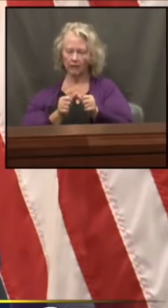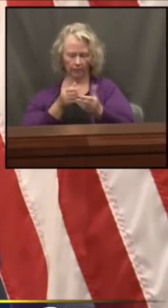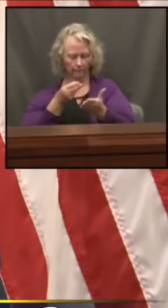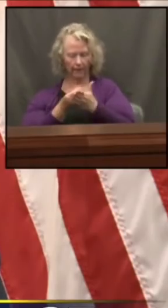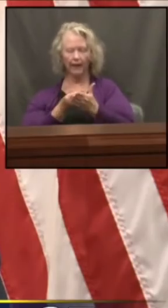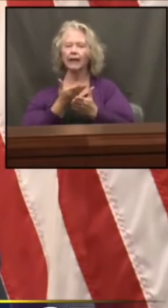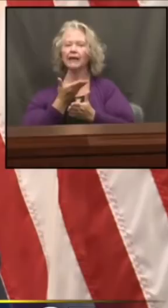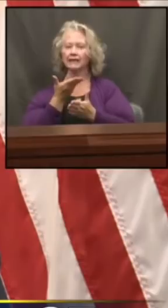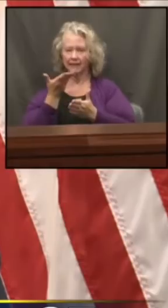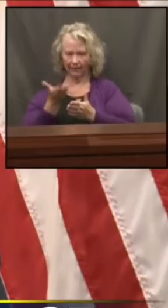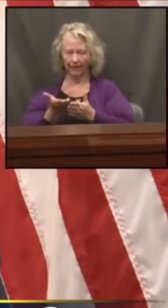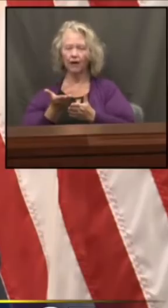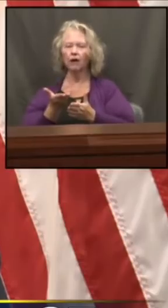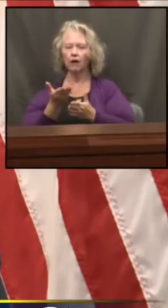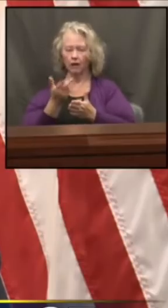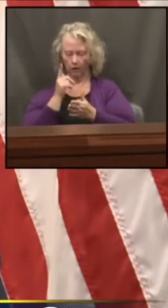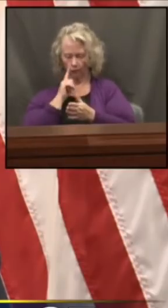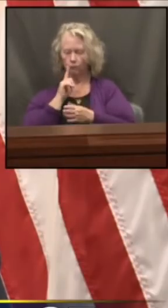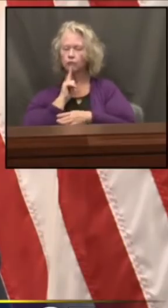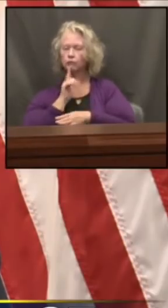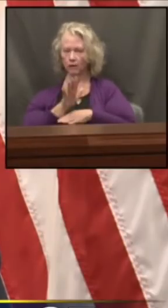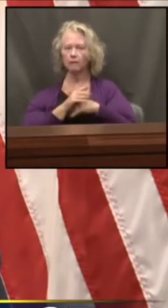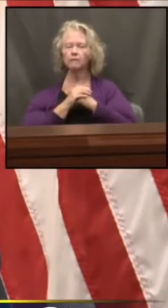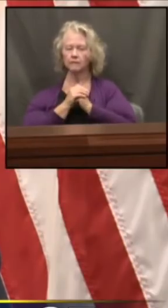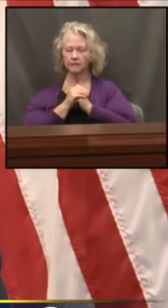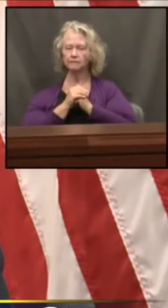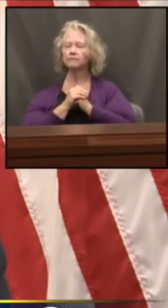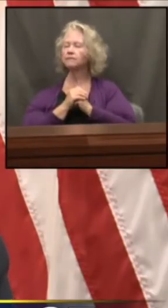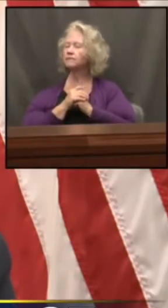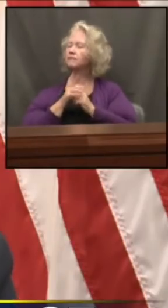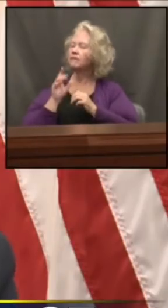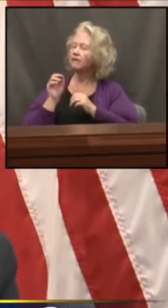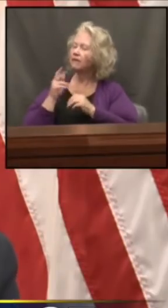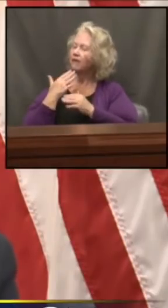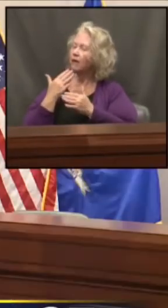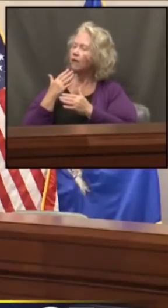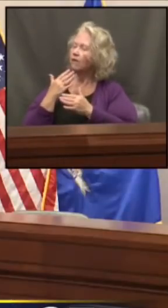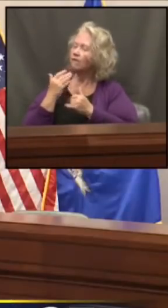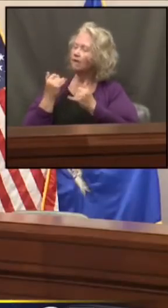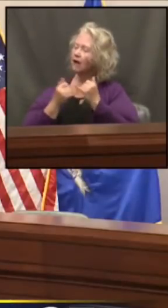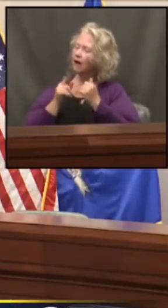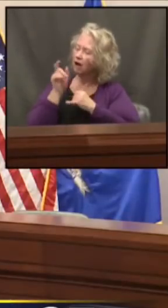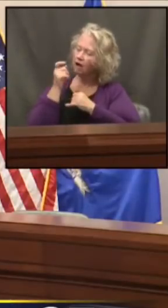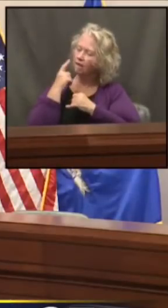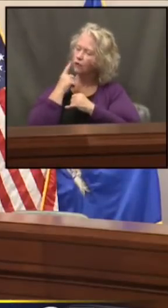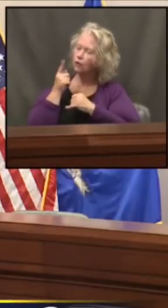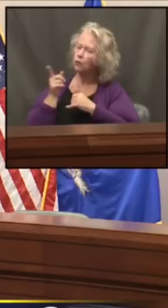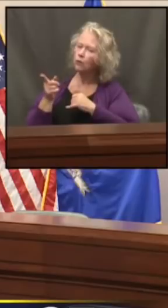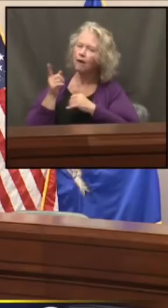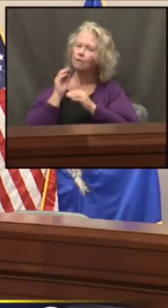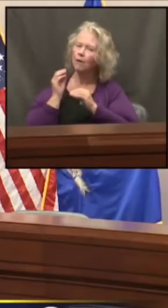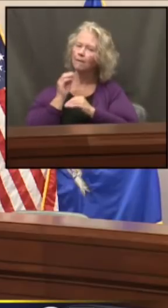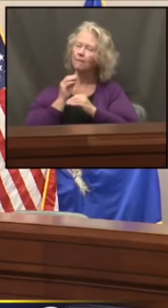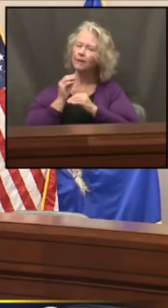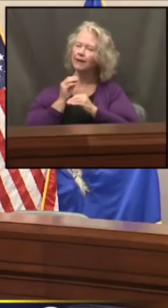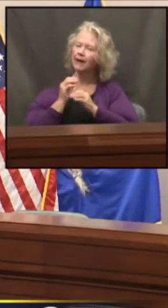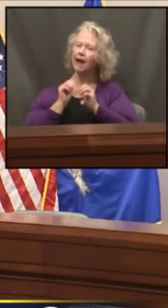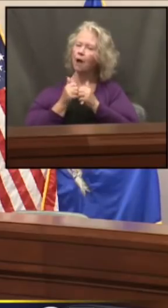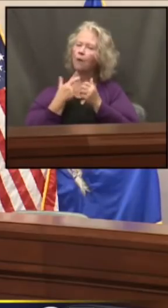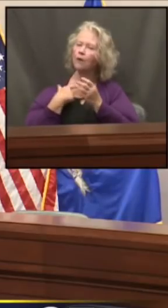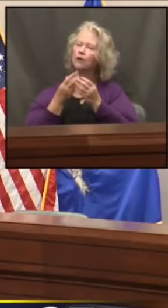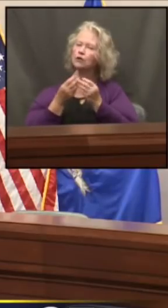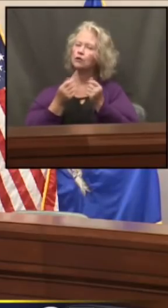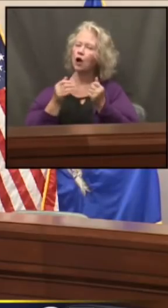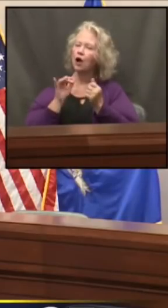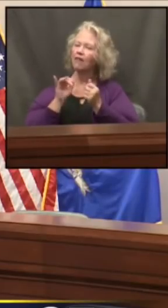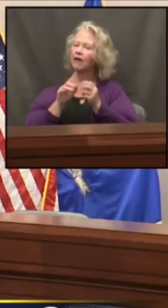will be out when we said it will be. Thanks. And finally, Governor, do you have an opinion on how to solve the Department